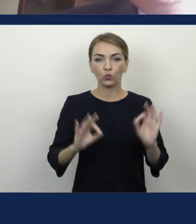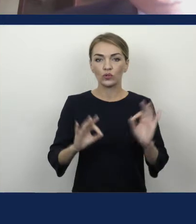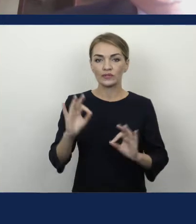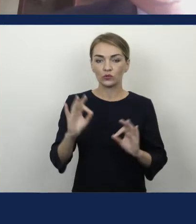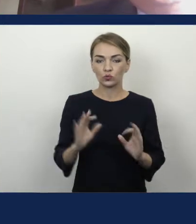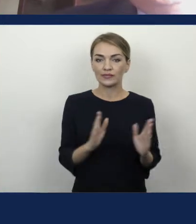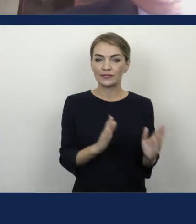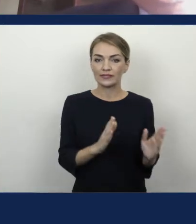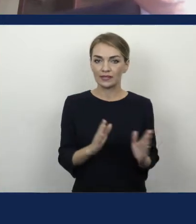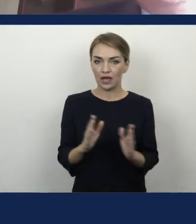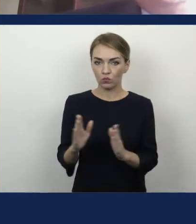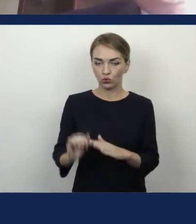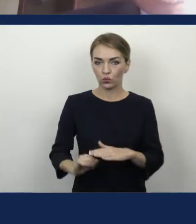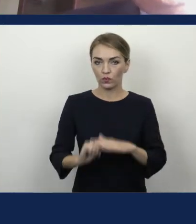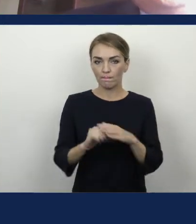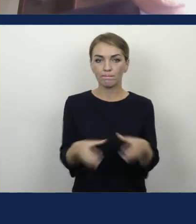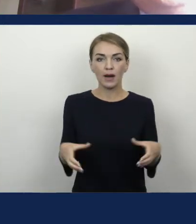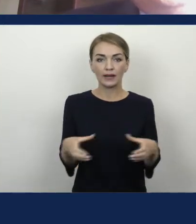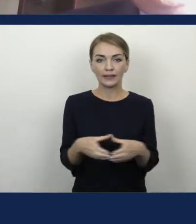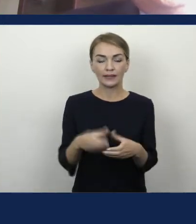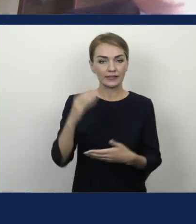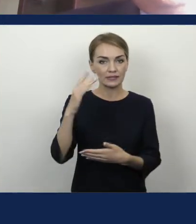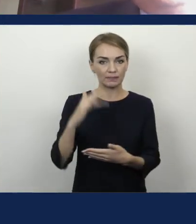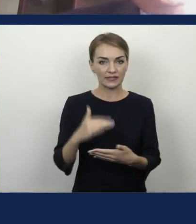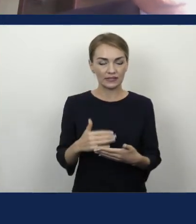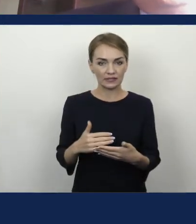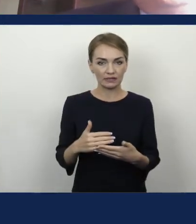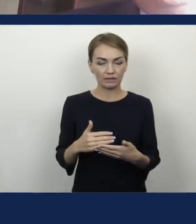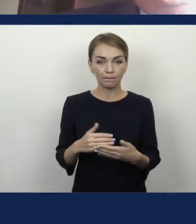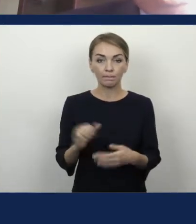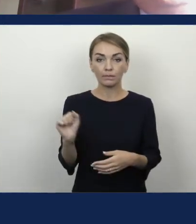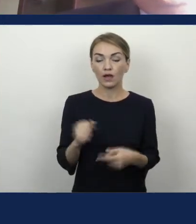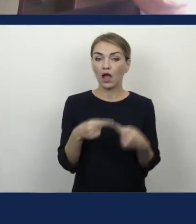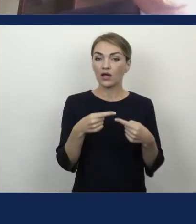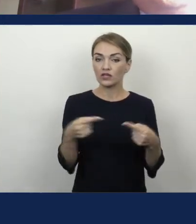proportional representation system, and another